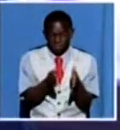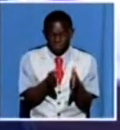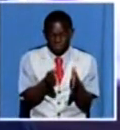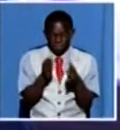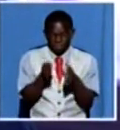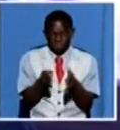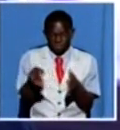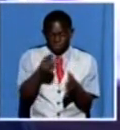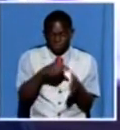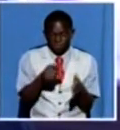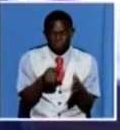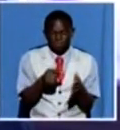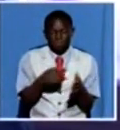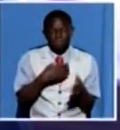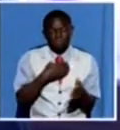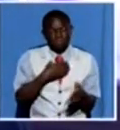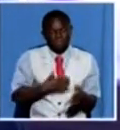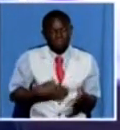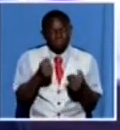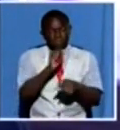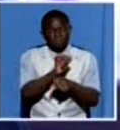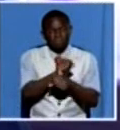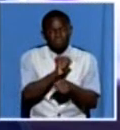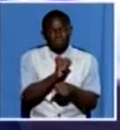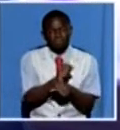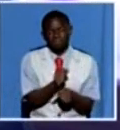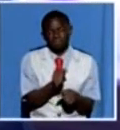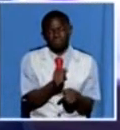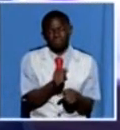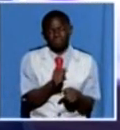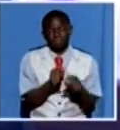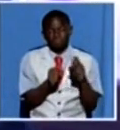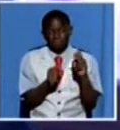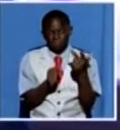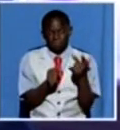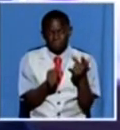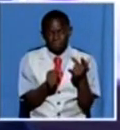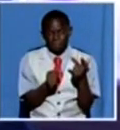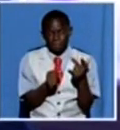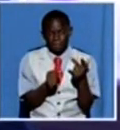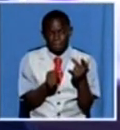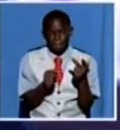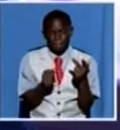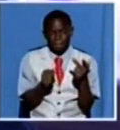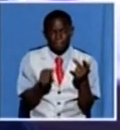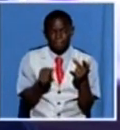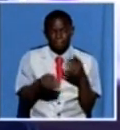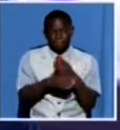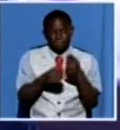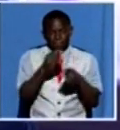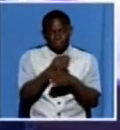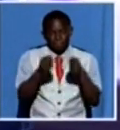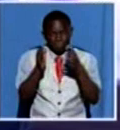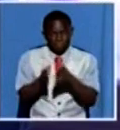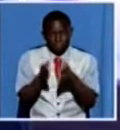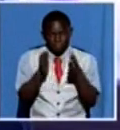desperate situation of Zambians wanting to have quick money. Number three, we need to continuously engage contractors and building